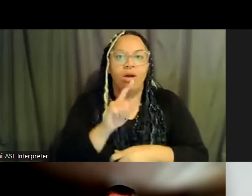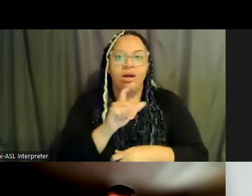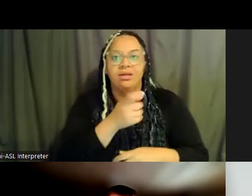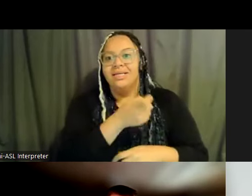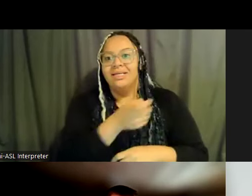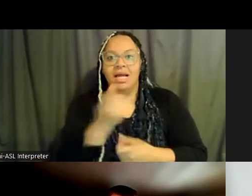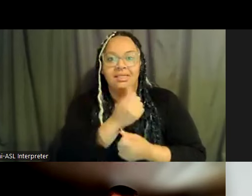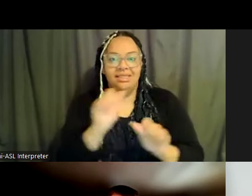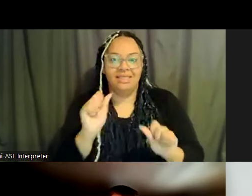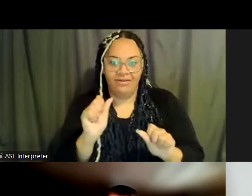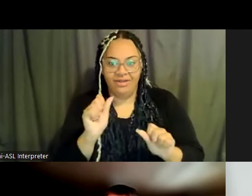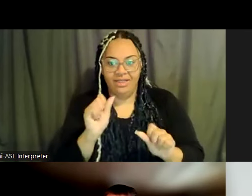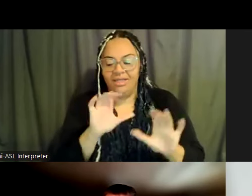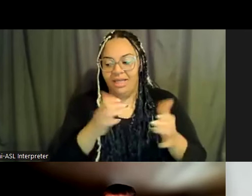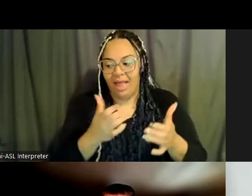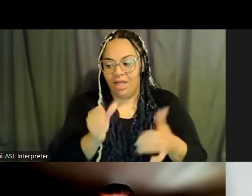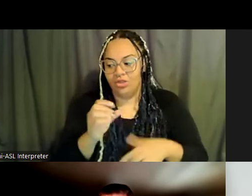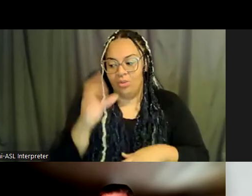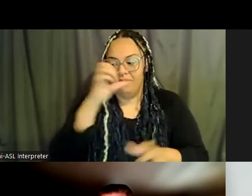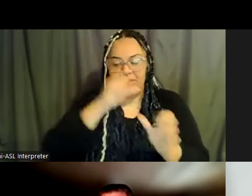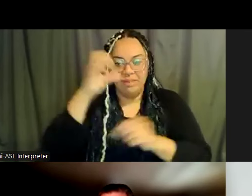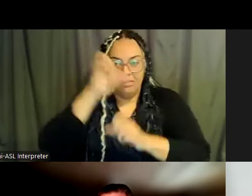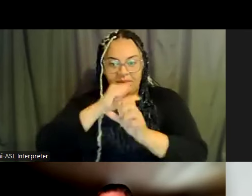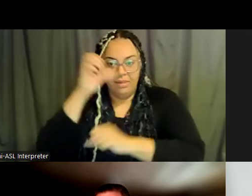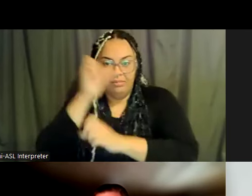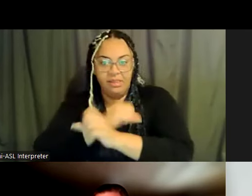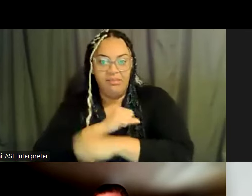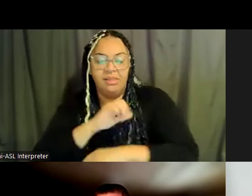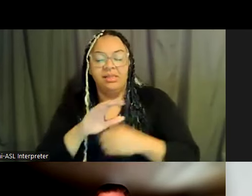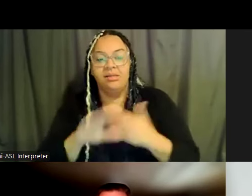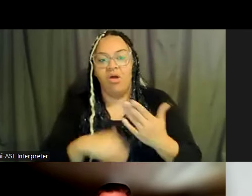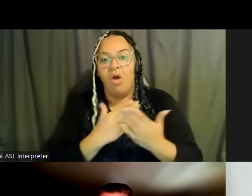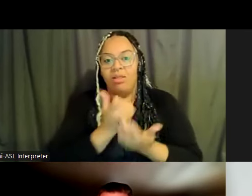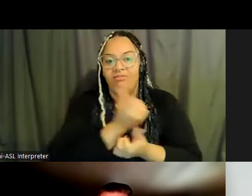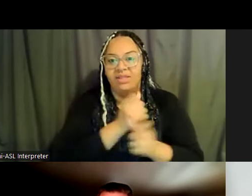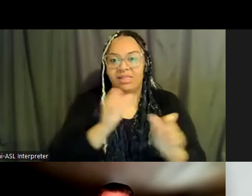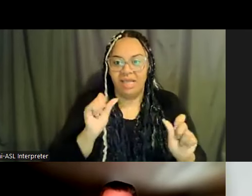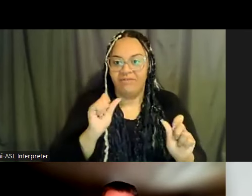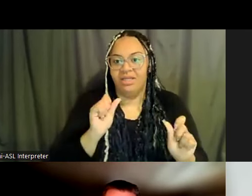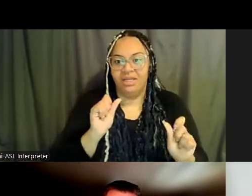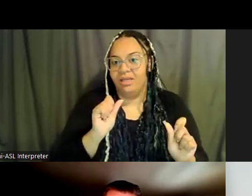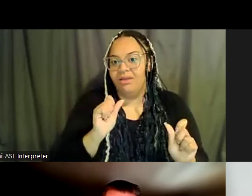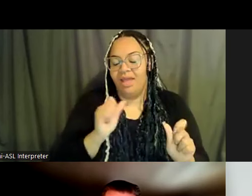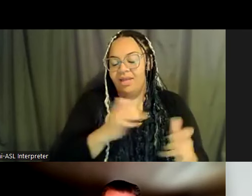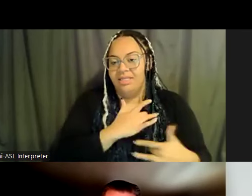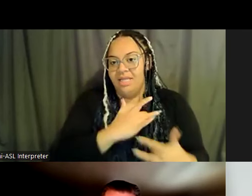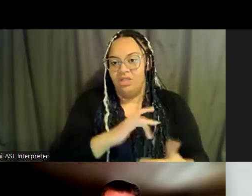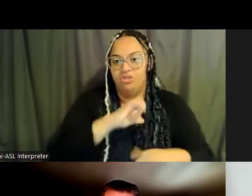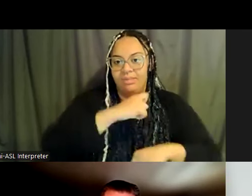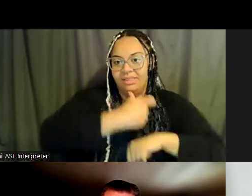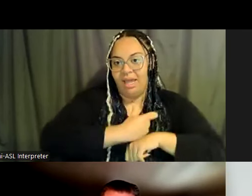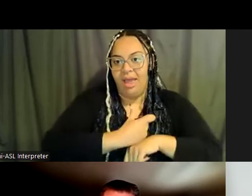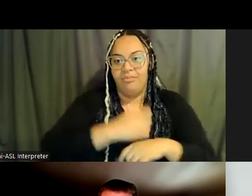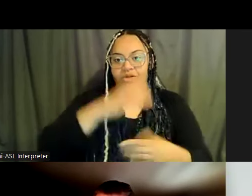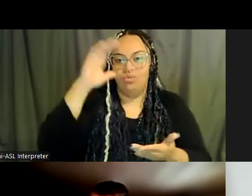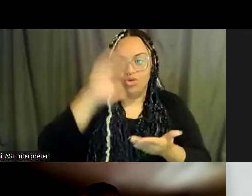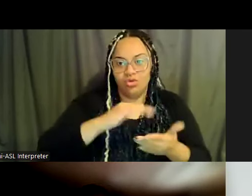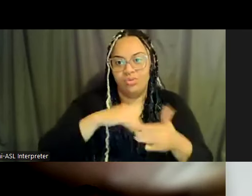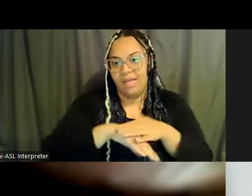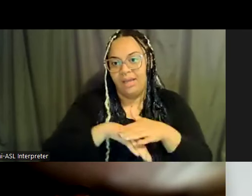missing out on a lot of these safety mechanisms that are typically in place to reduce access to firearms.